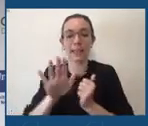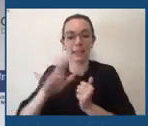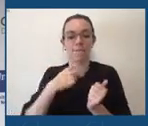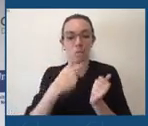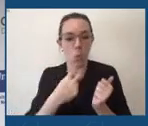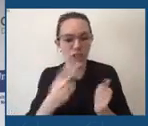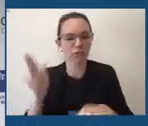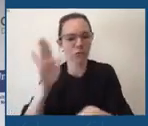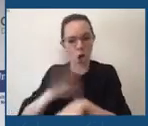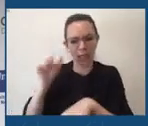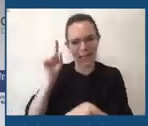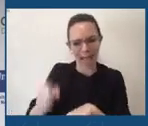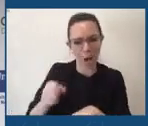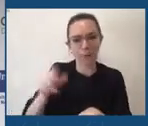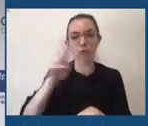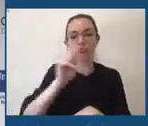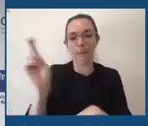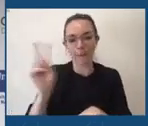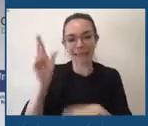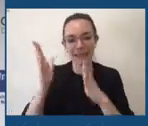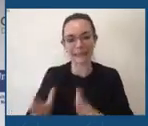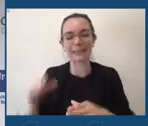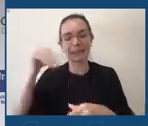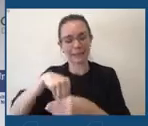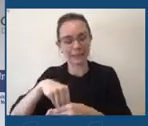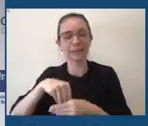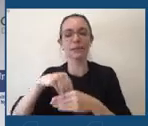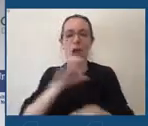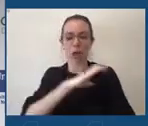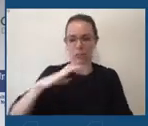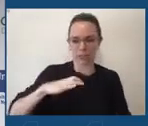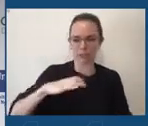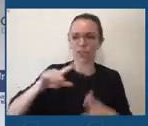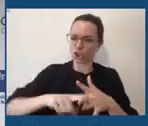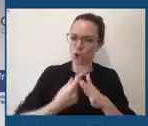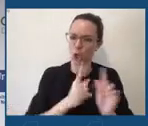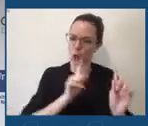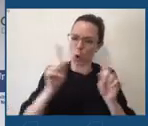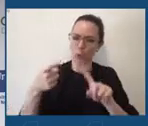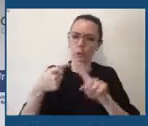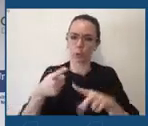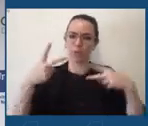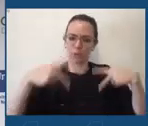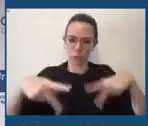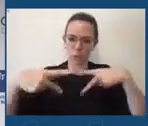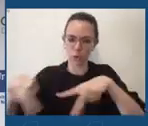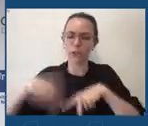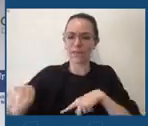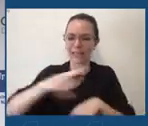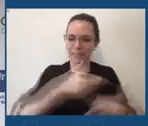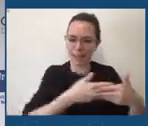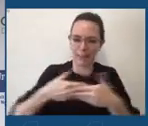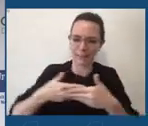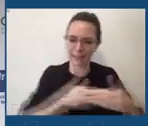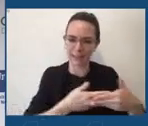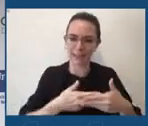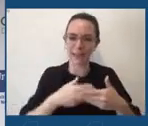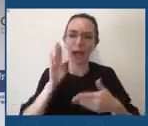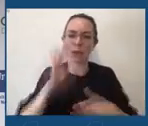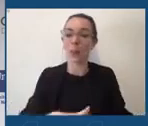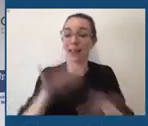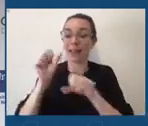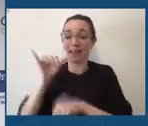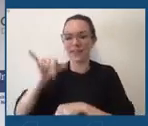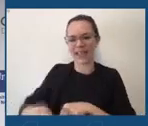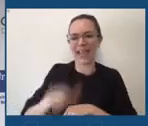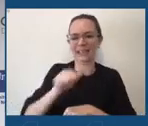and saying, start going to the funerals of these babies if you have no heart. And then you walk out of there and say, I will not make the changes to